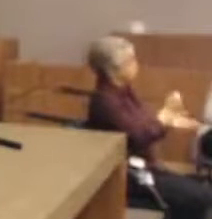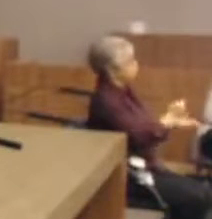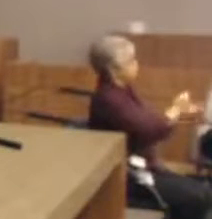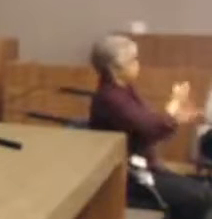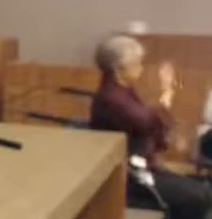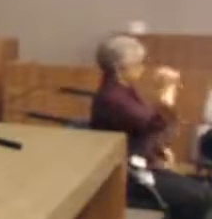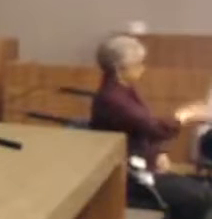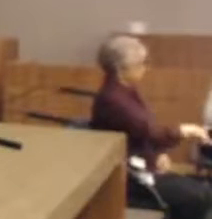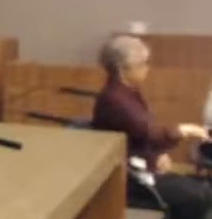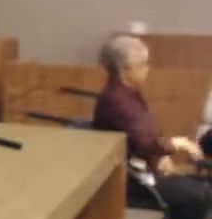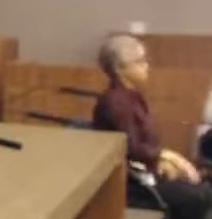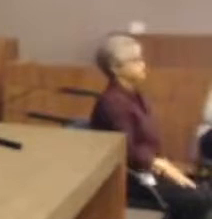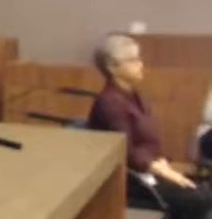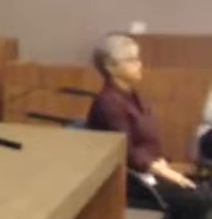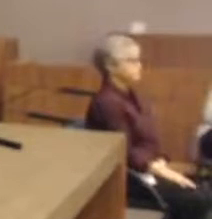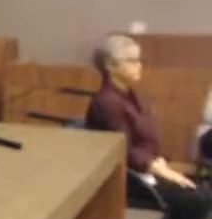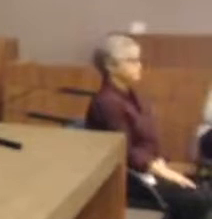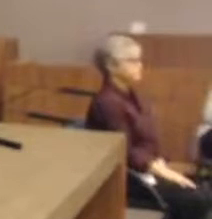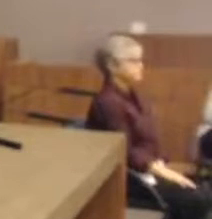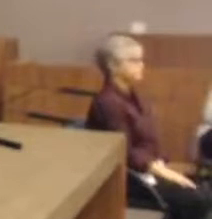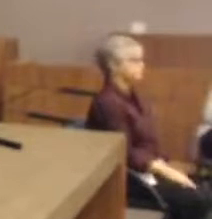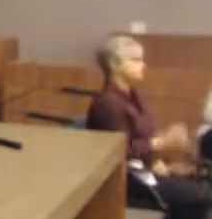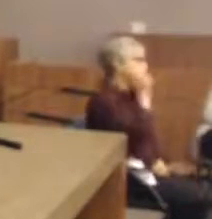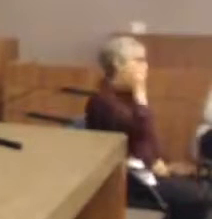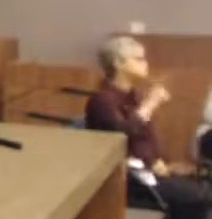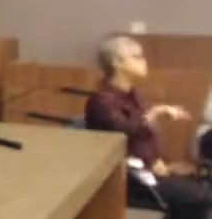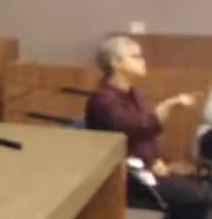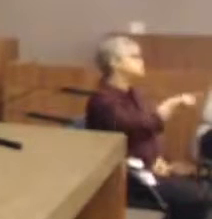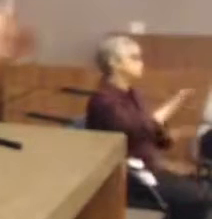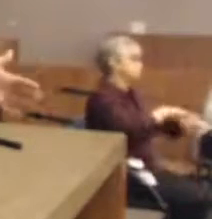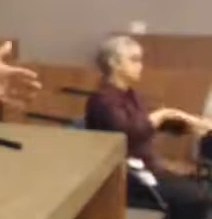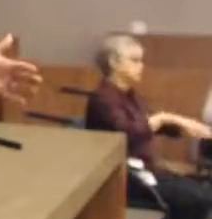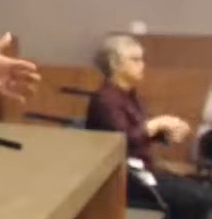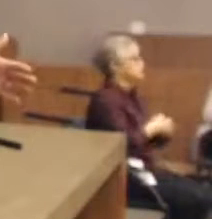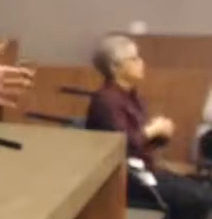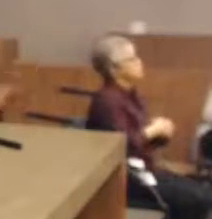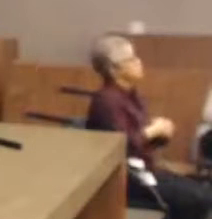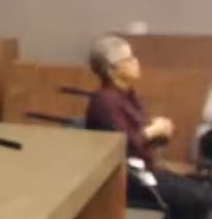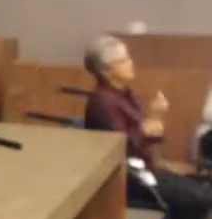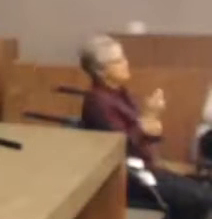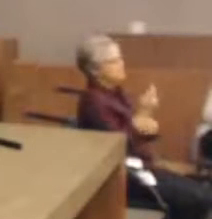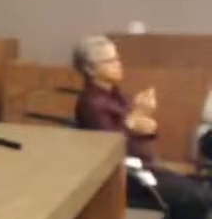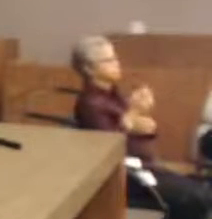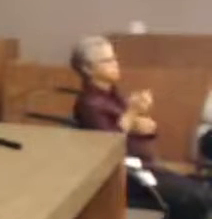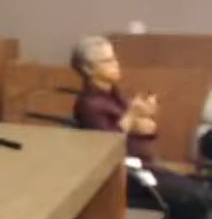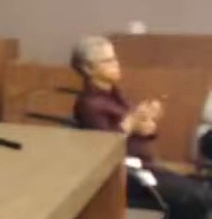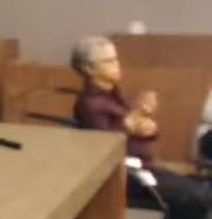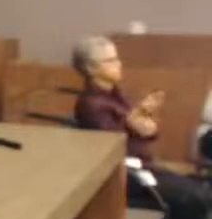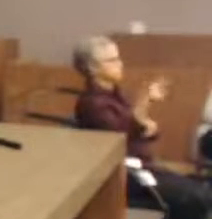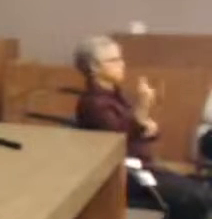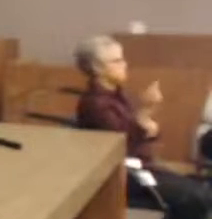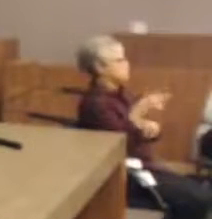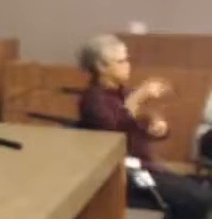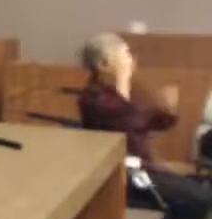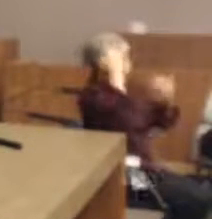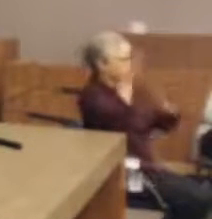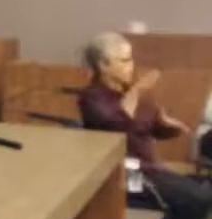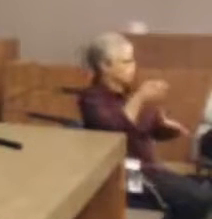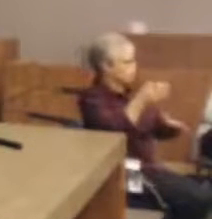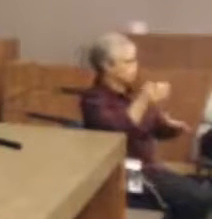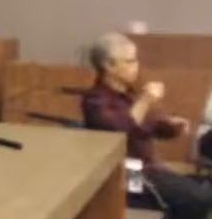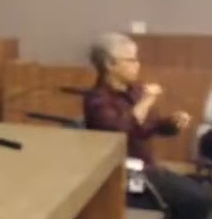So if you're a child and you're the victim of trauma by a stranger, you have theoretically